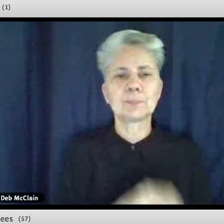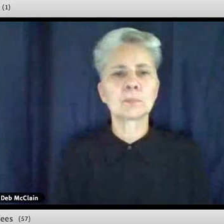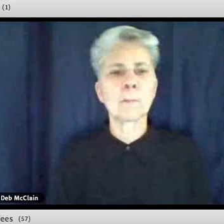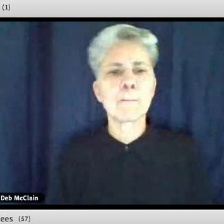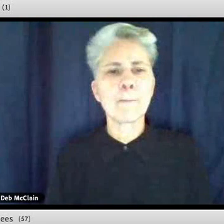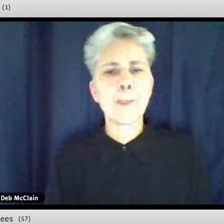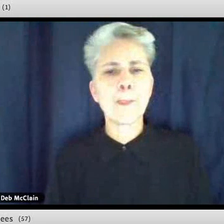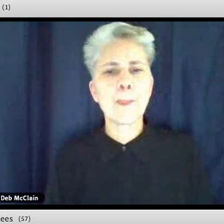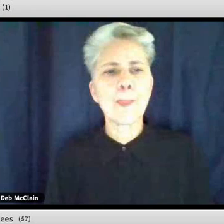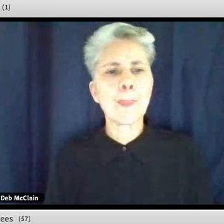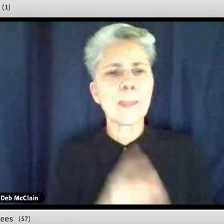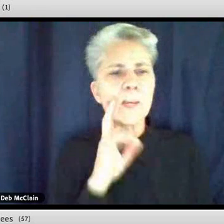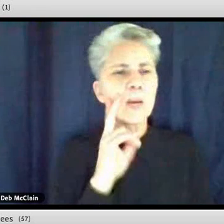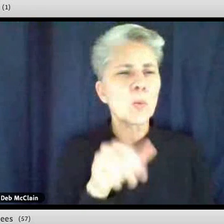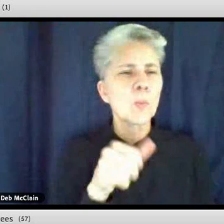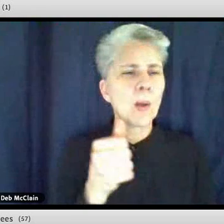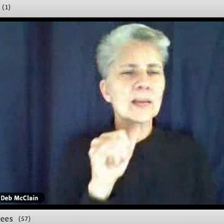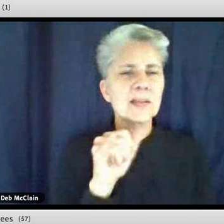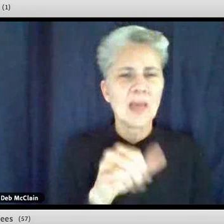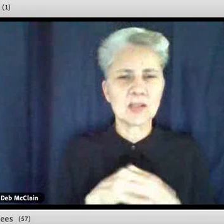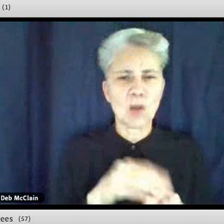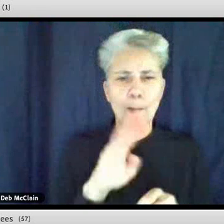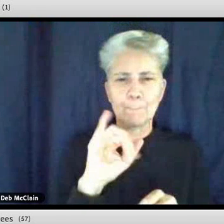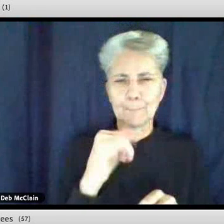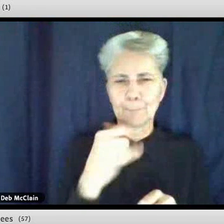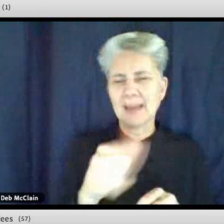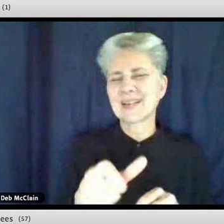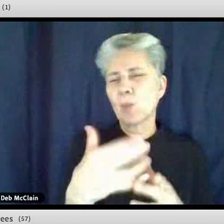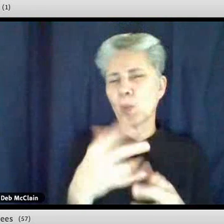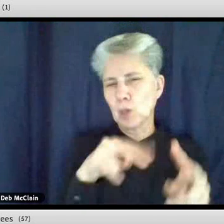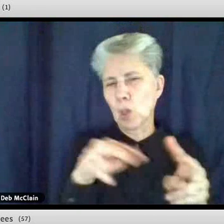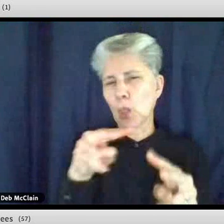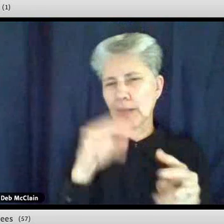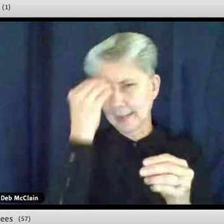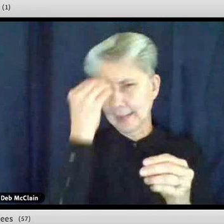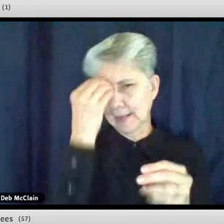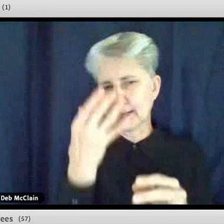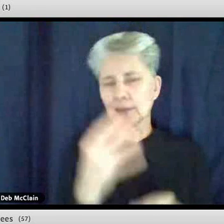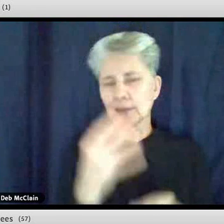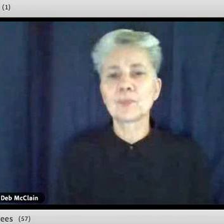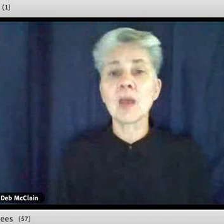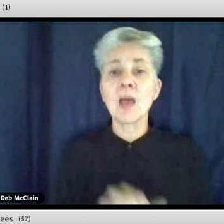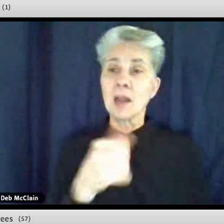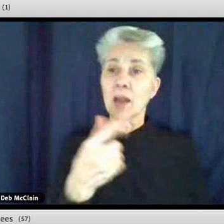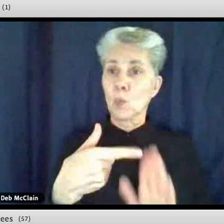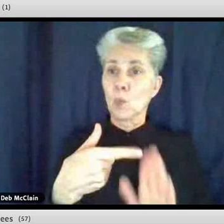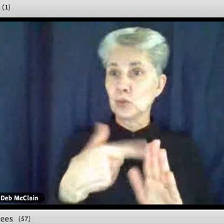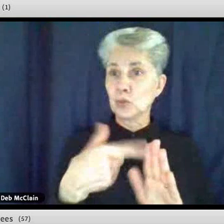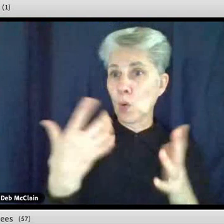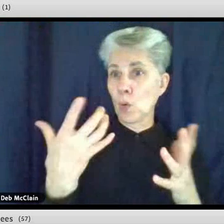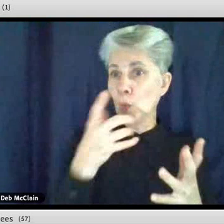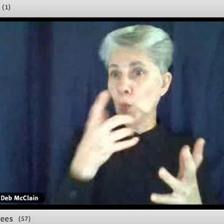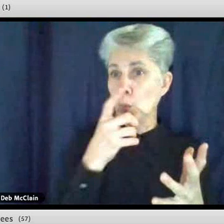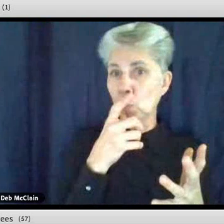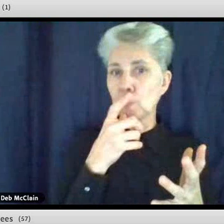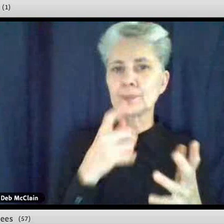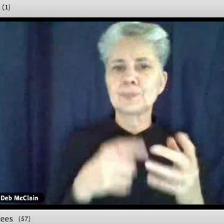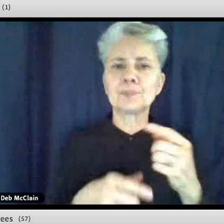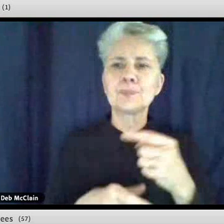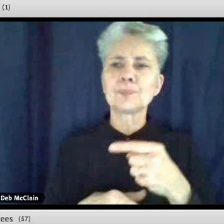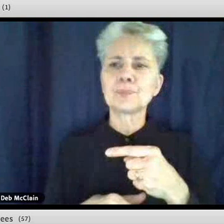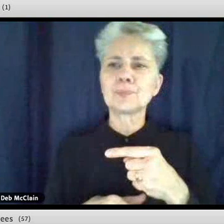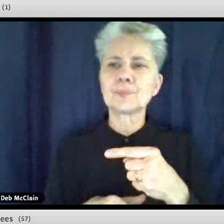Okay, let's see what else. So that's on Bing. So it's just kind of another way of looking at the data. Another one I want to show you is, this is